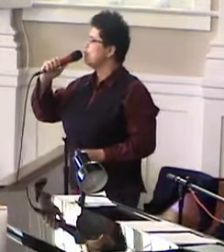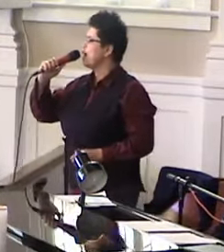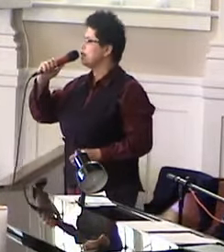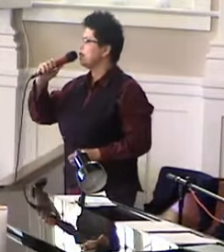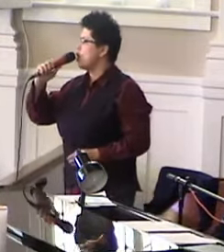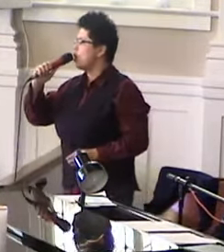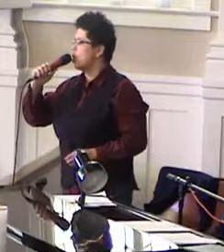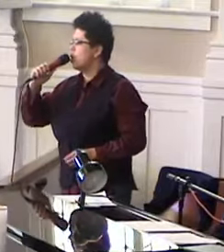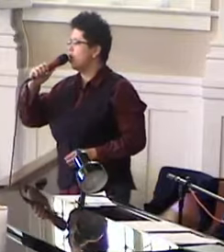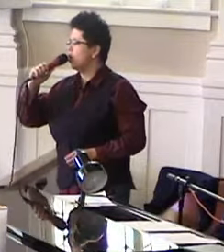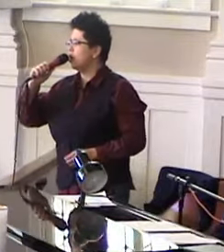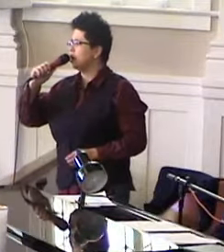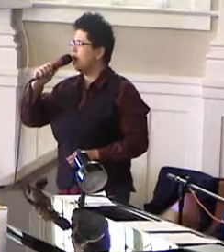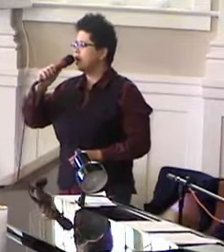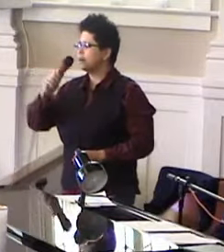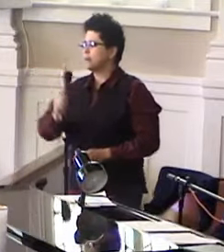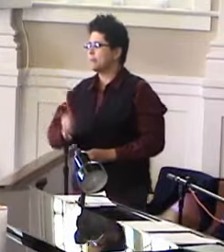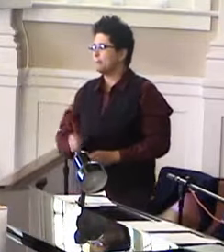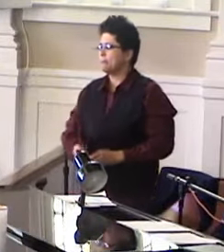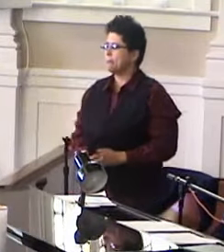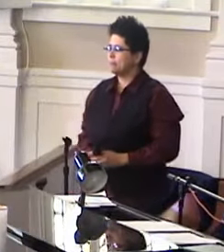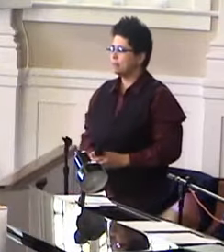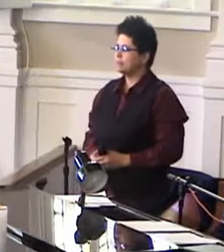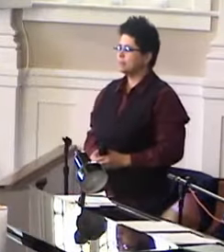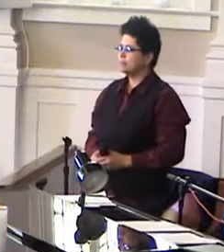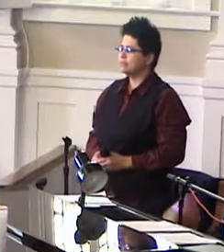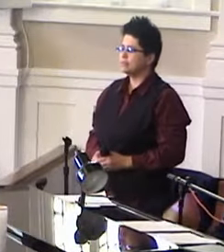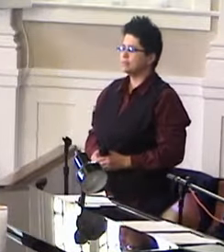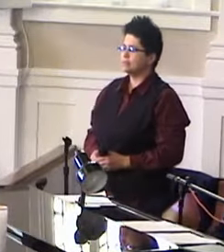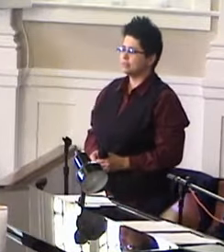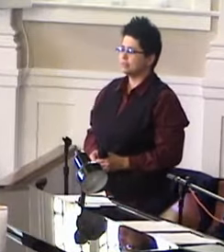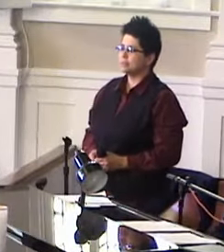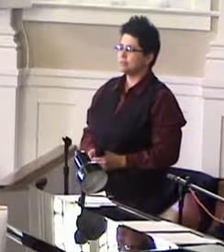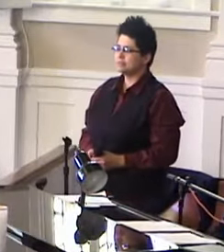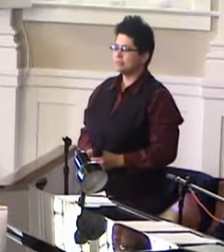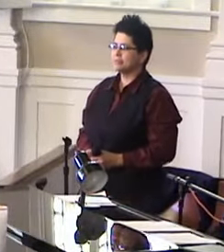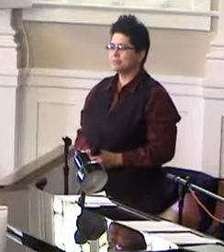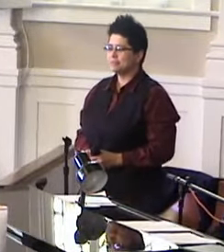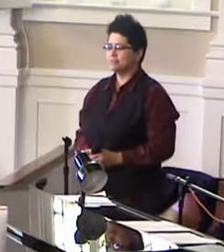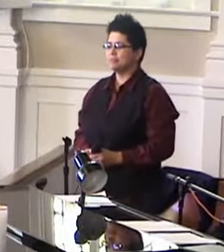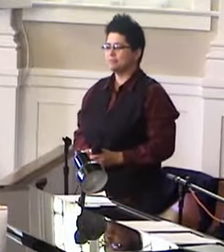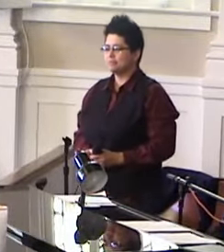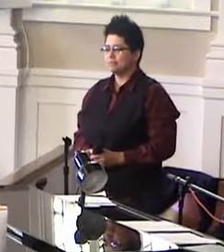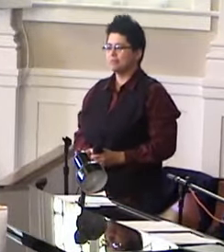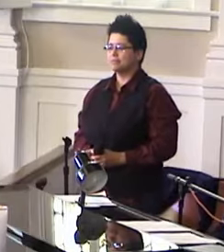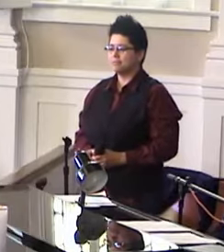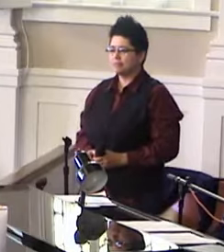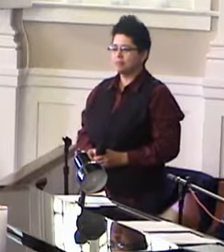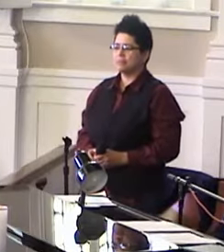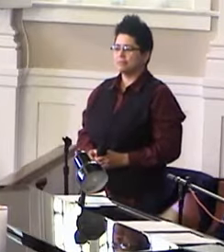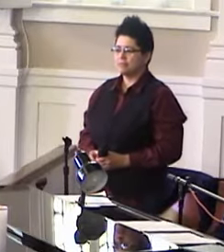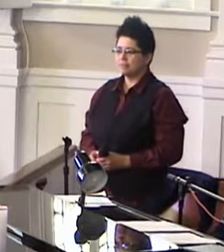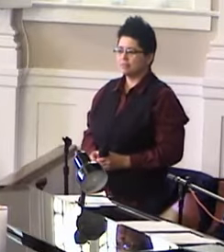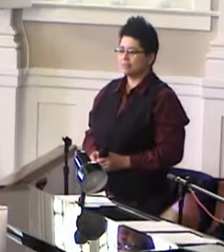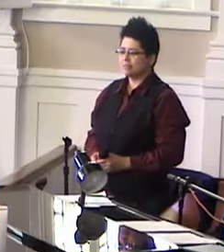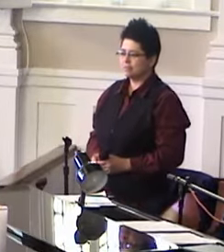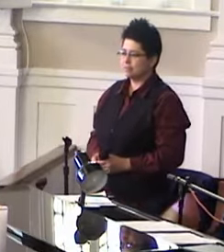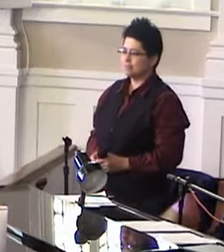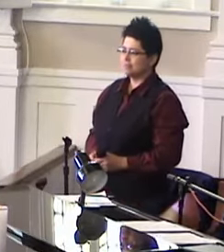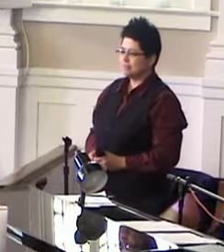really fighting for. We can destroy hunger. We can't conquer hate. Put down